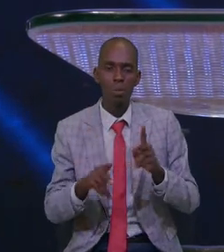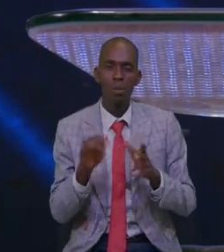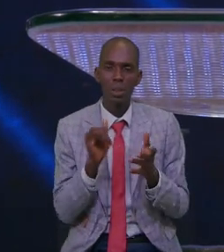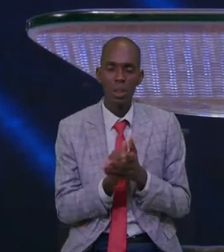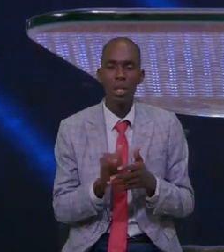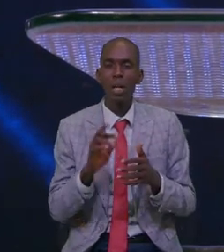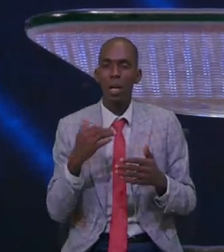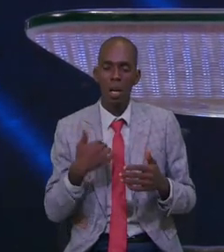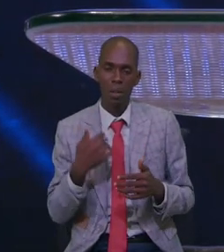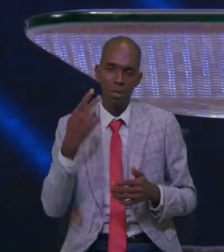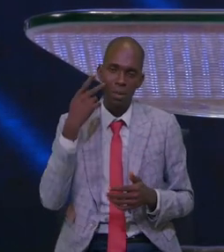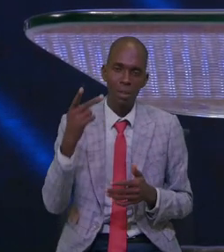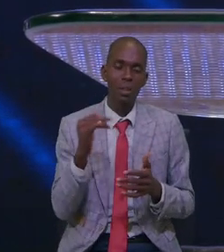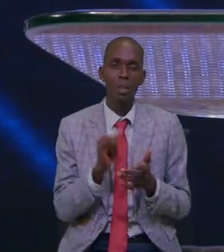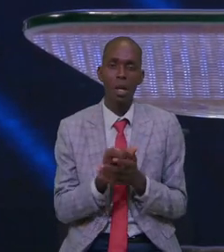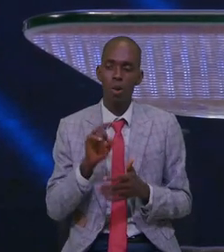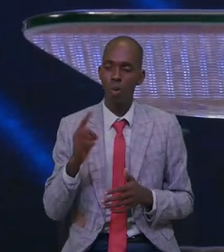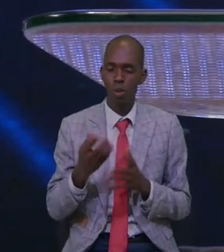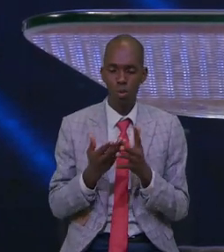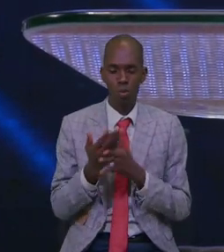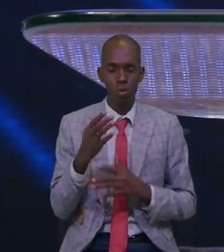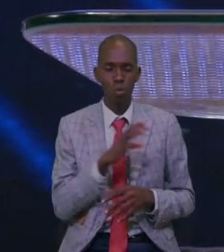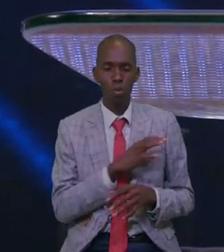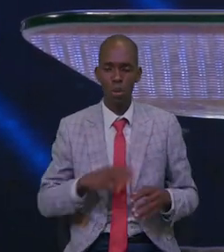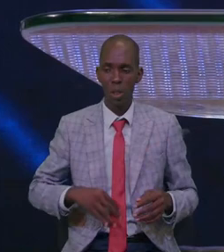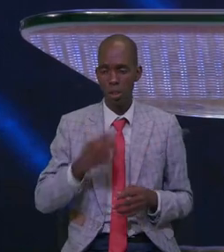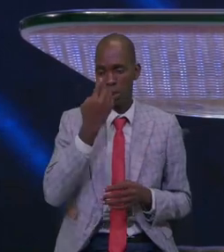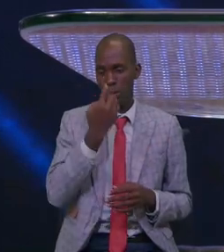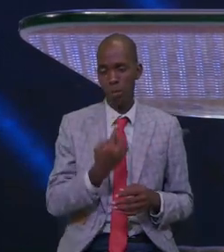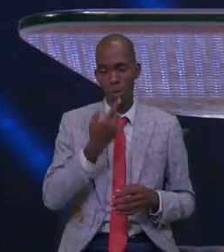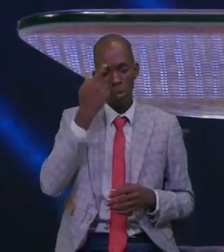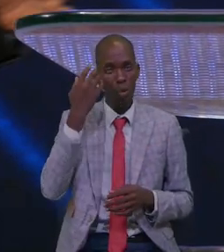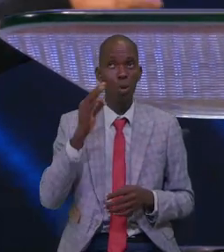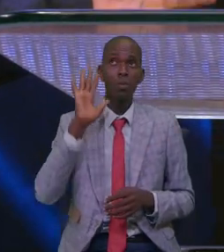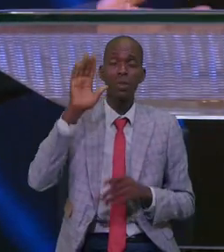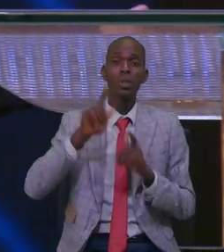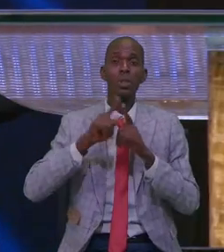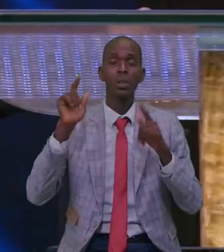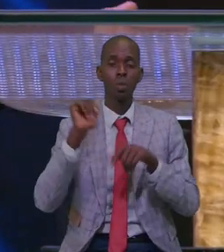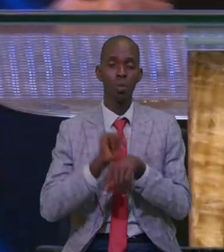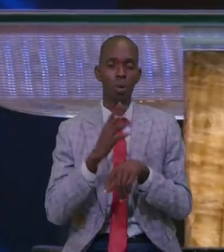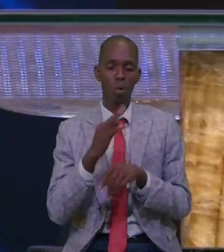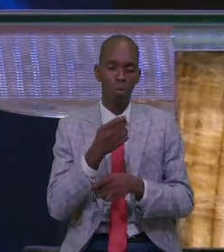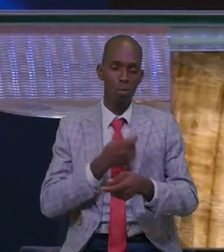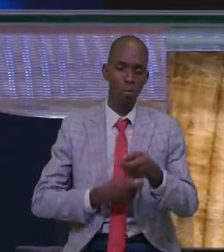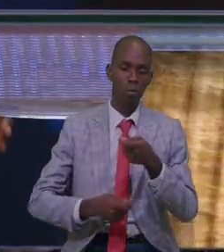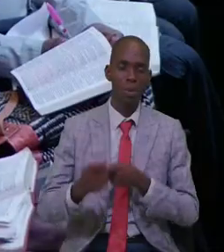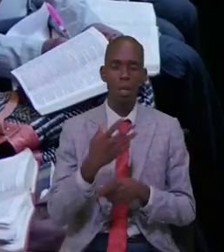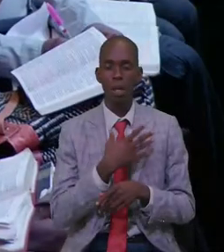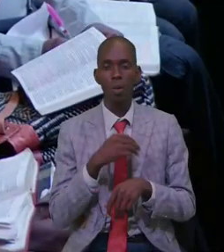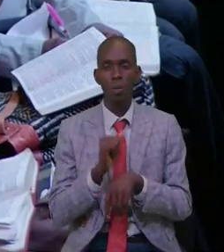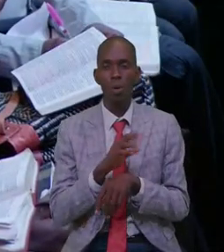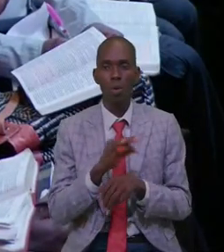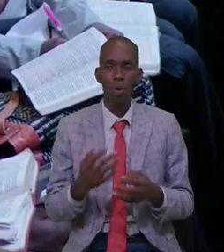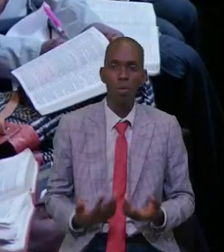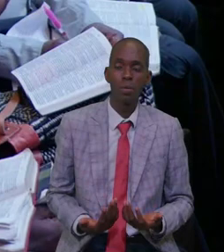Christ, Christ alone, because of his substitutionary work, because of his final sacrifice, that